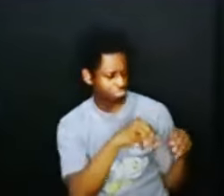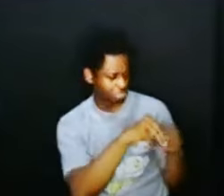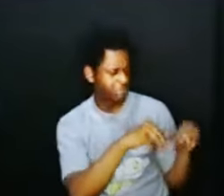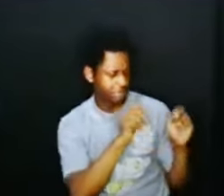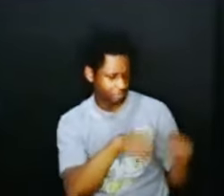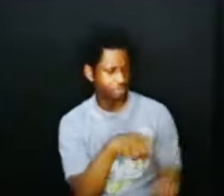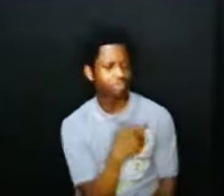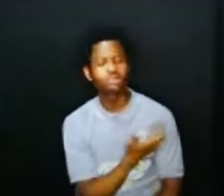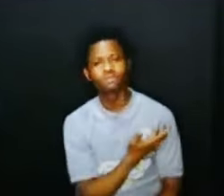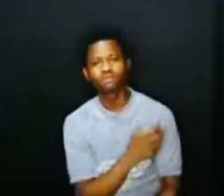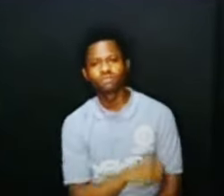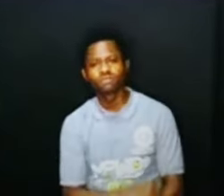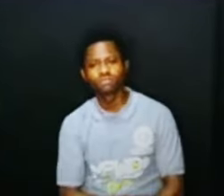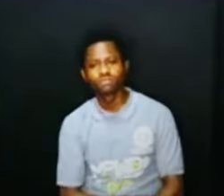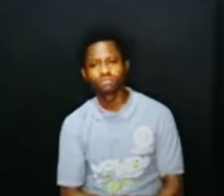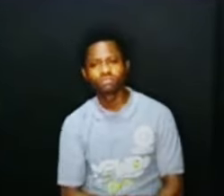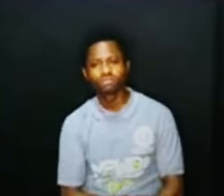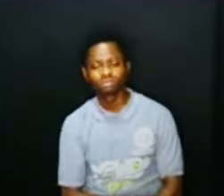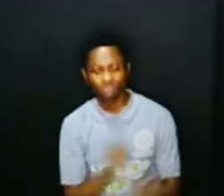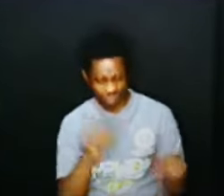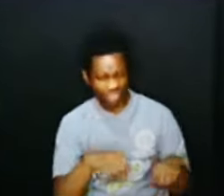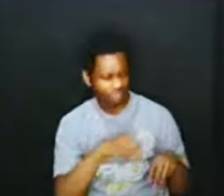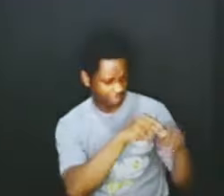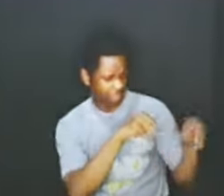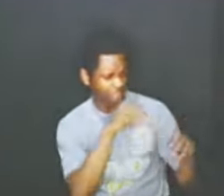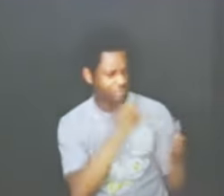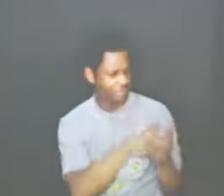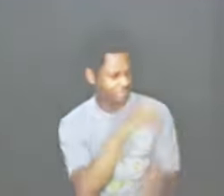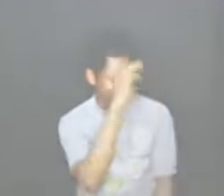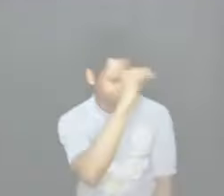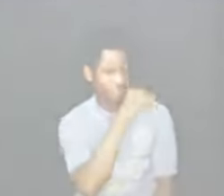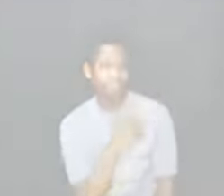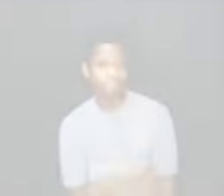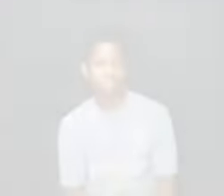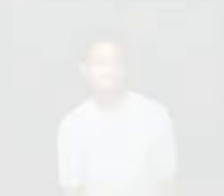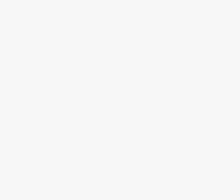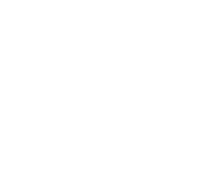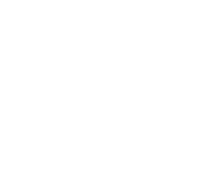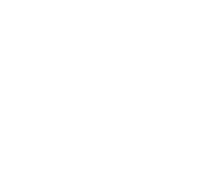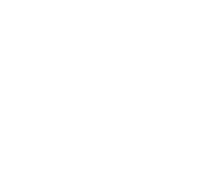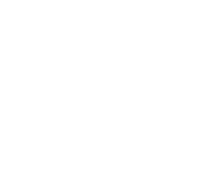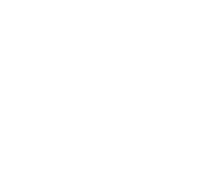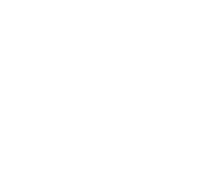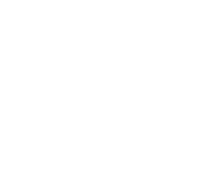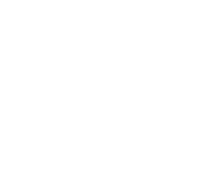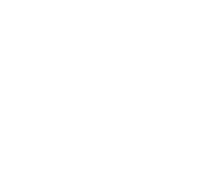manage that man. Can manage that man.